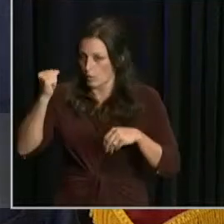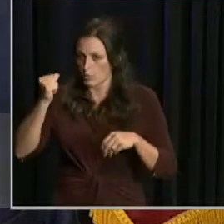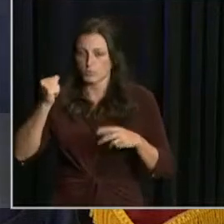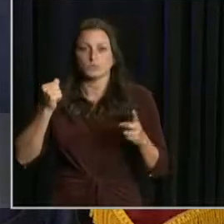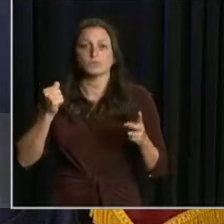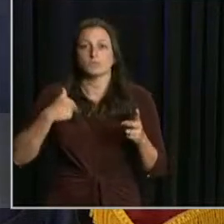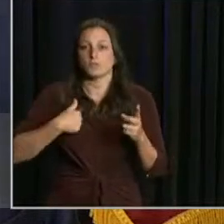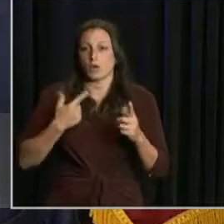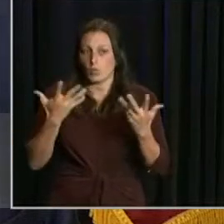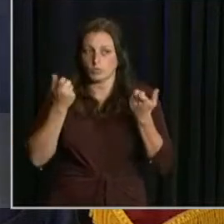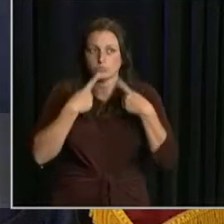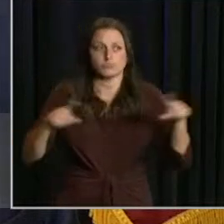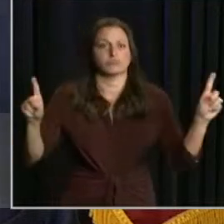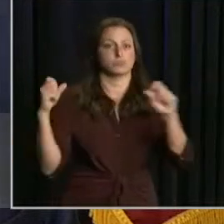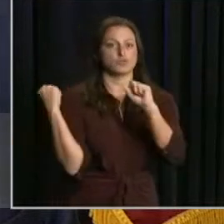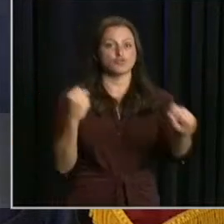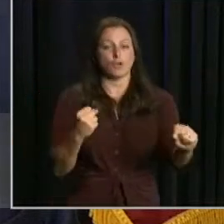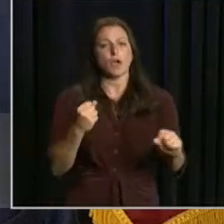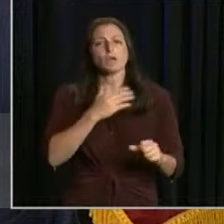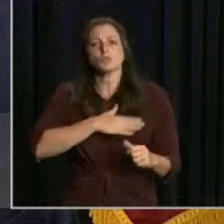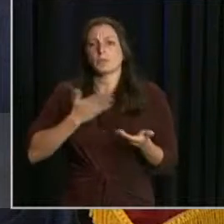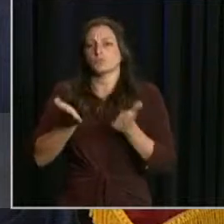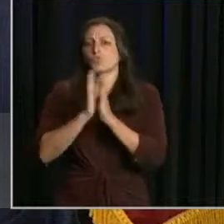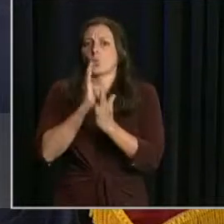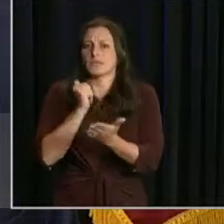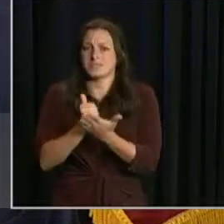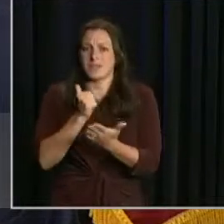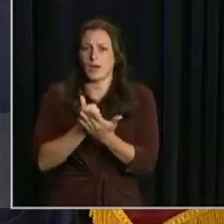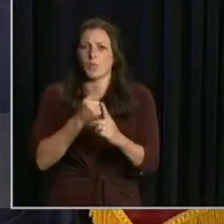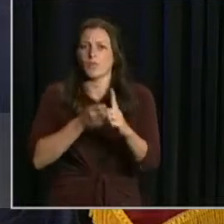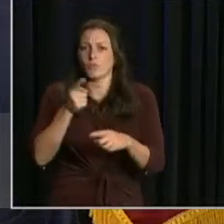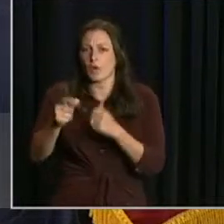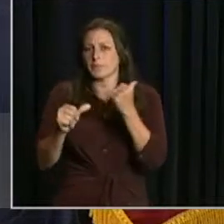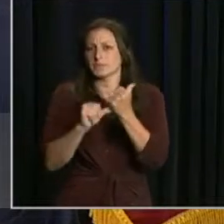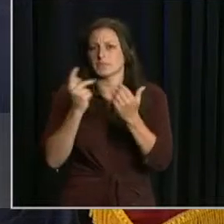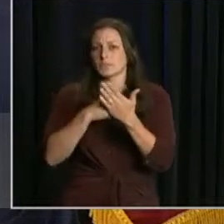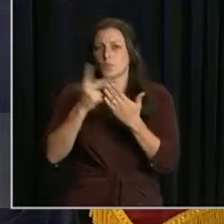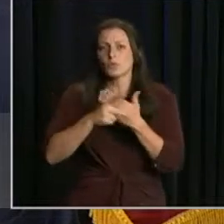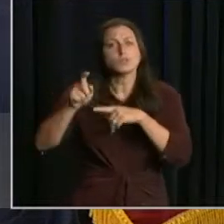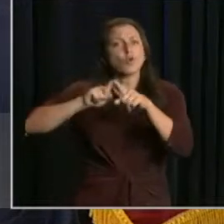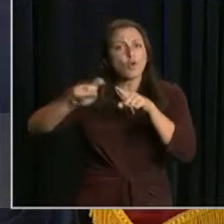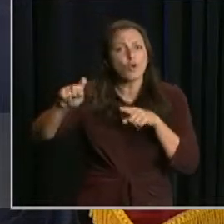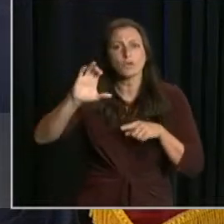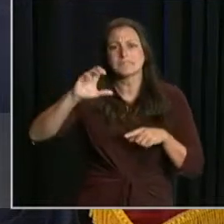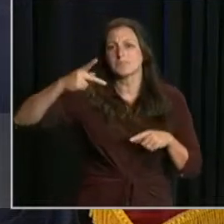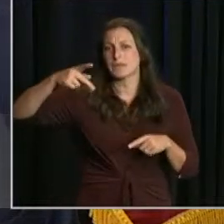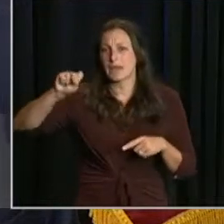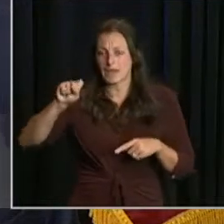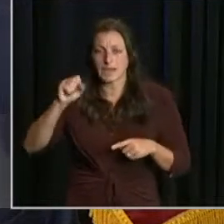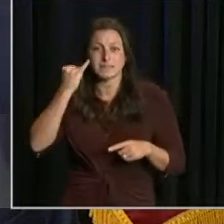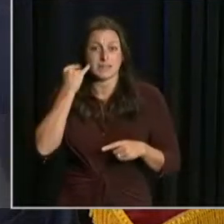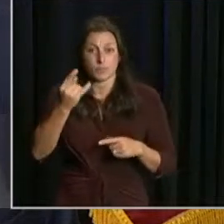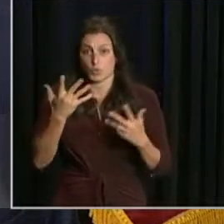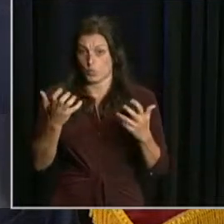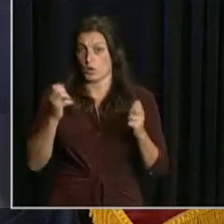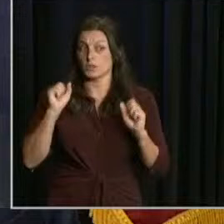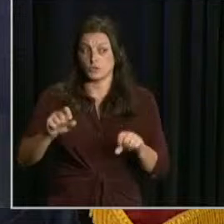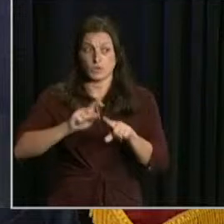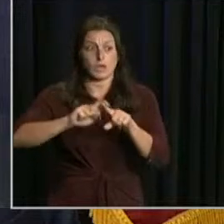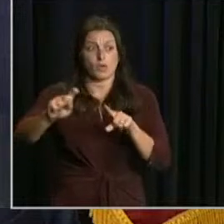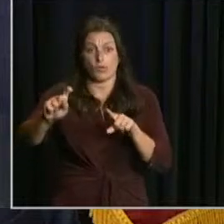So get some help from those assistance programs. Call CPS if you want to call.